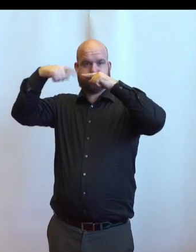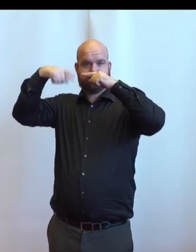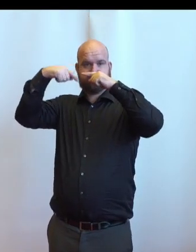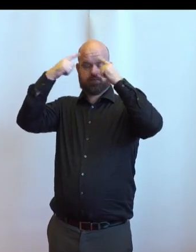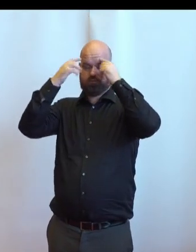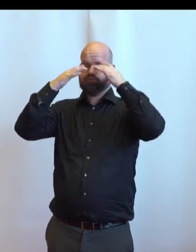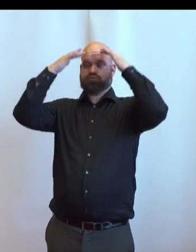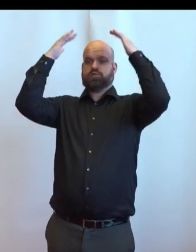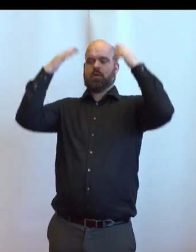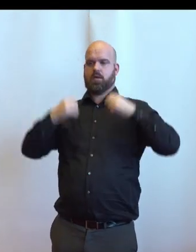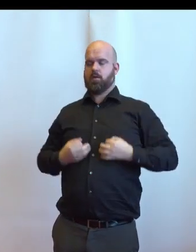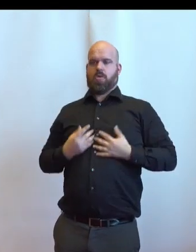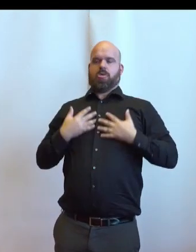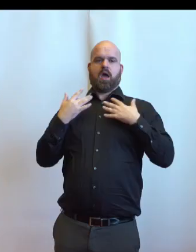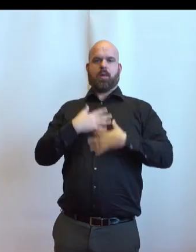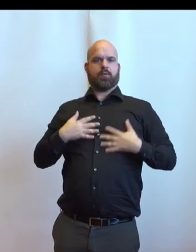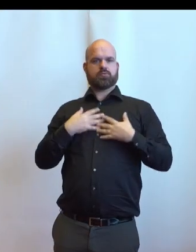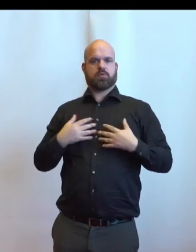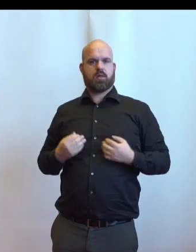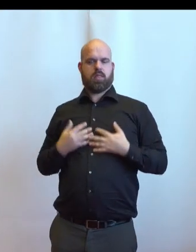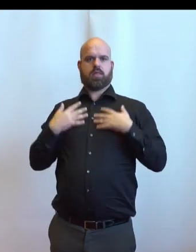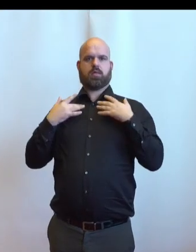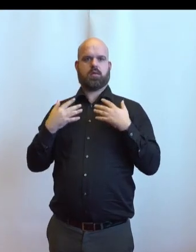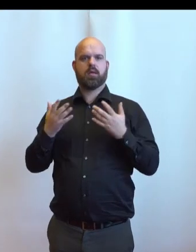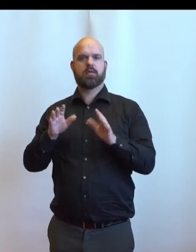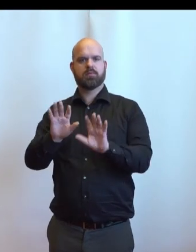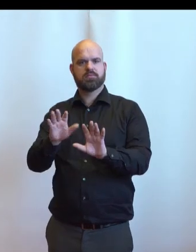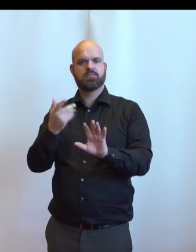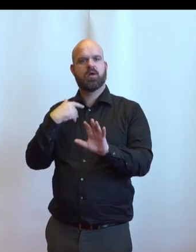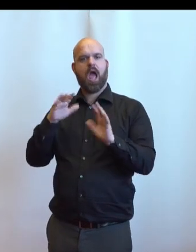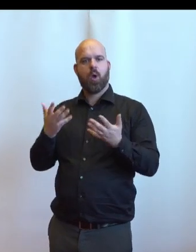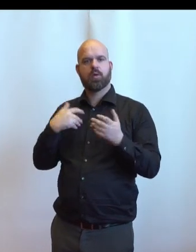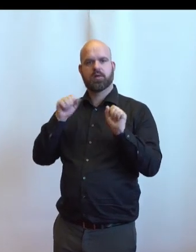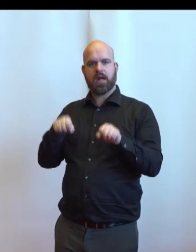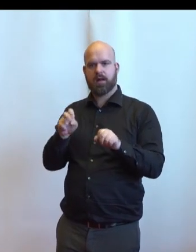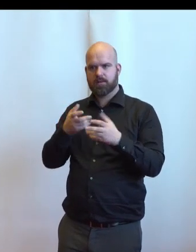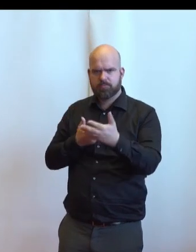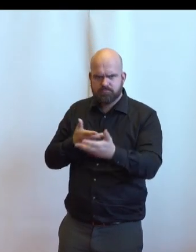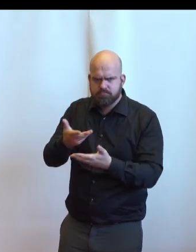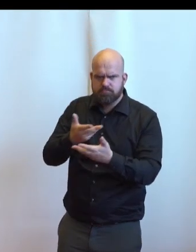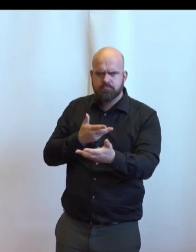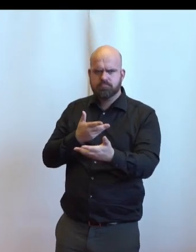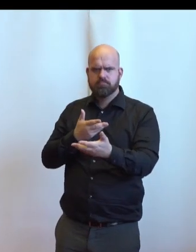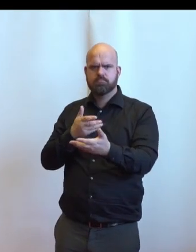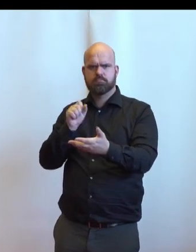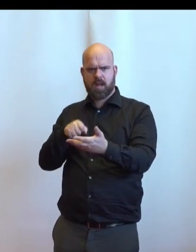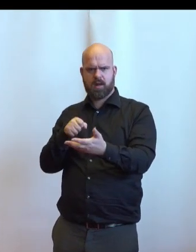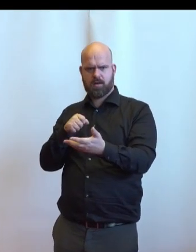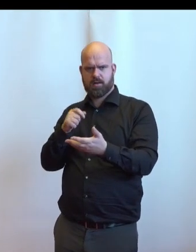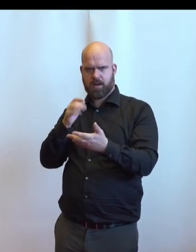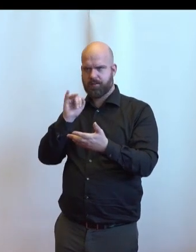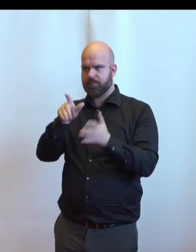you get to be able to empathize significantly with people on the autistic spectrum.